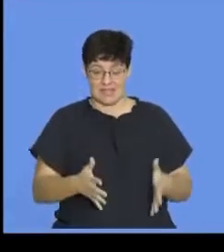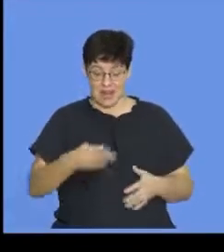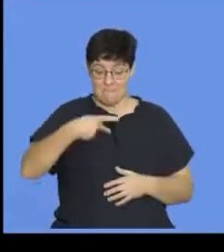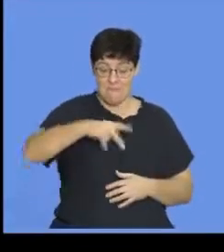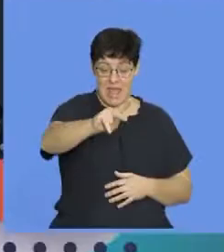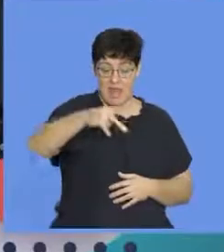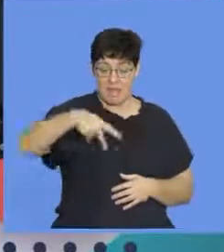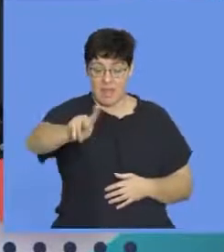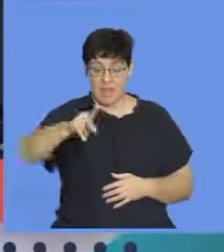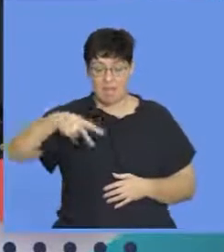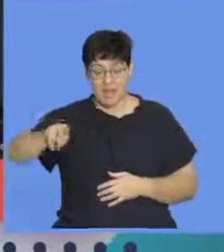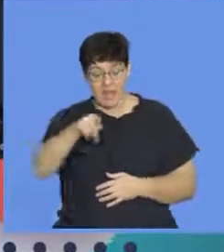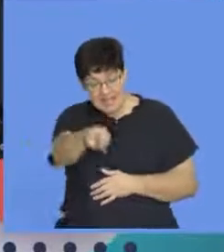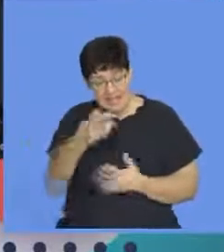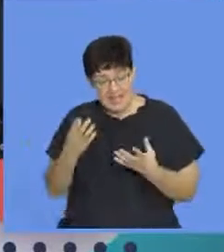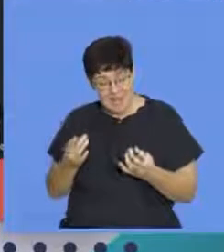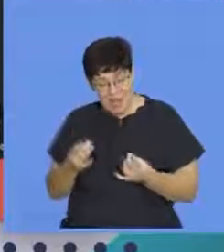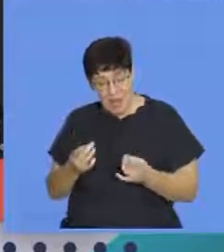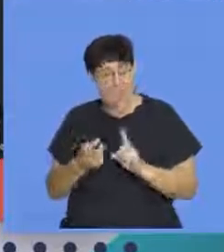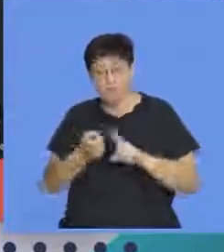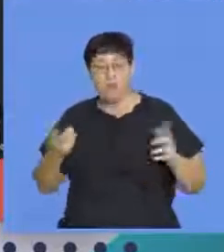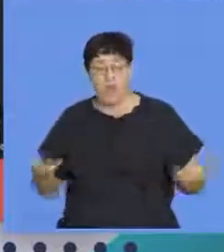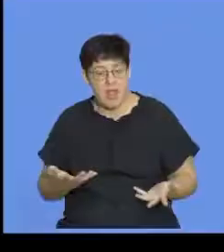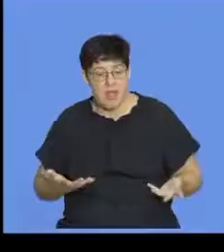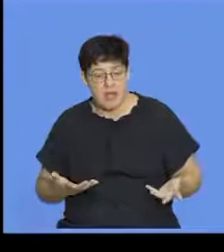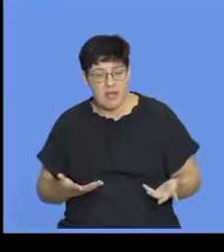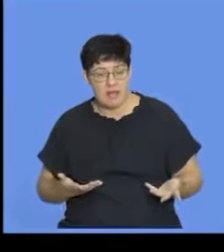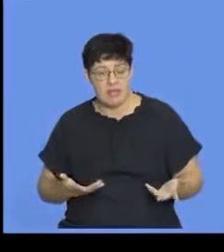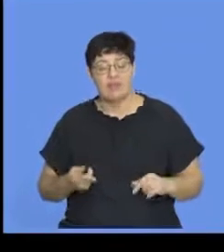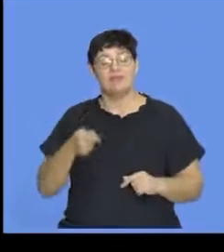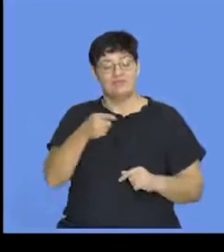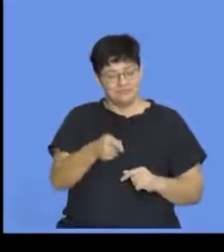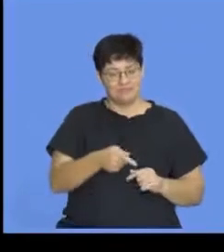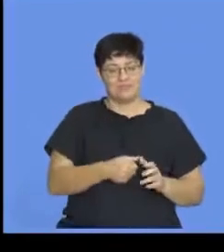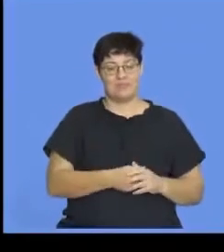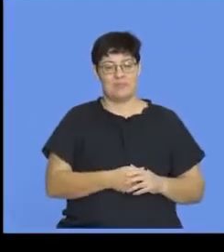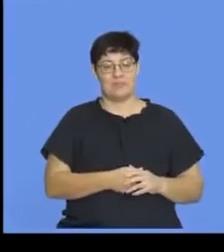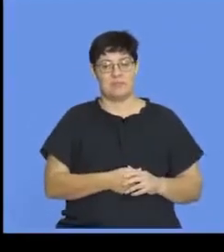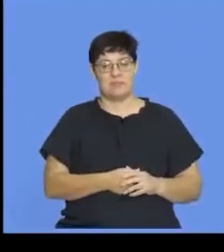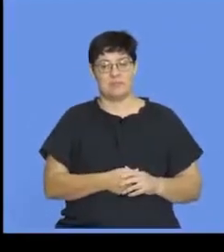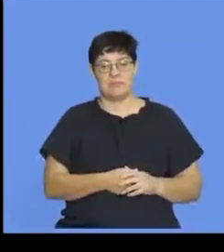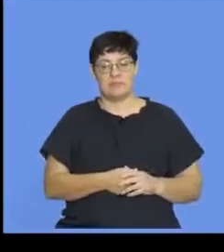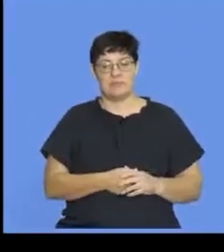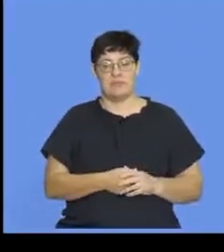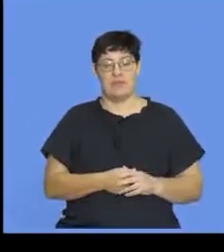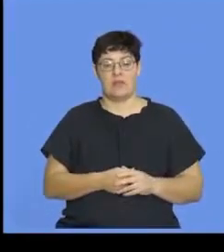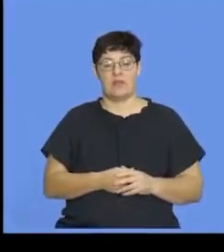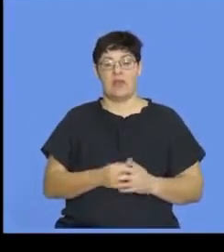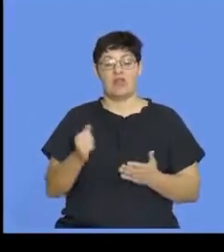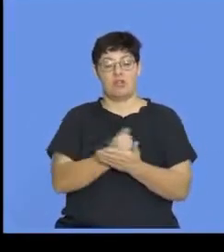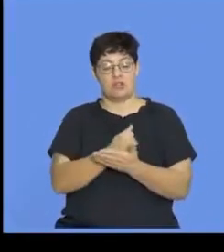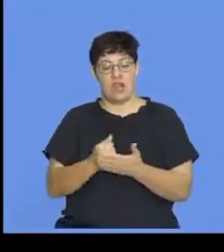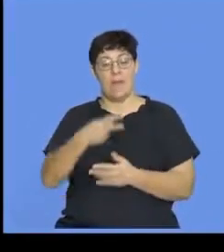these figures are coming from where? They are coming from your creditors' payment